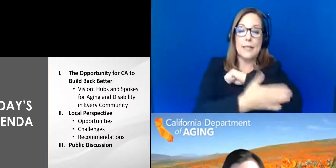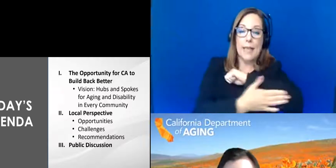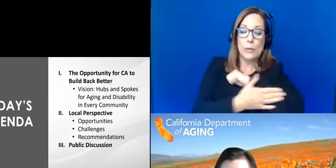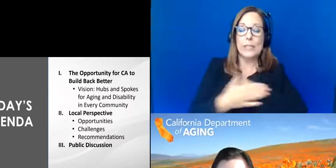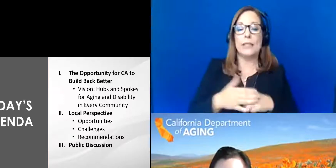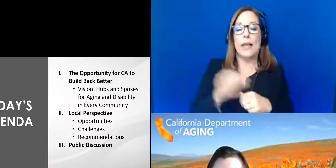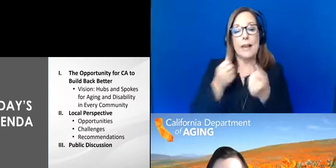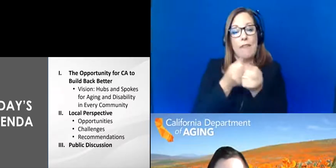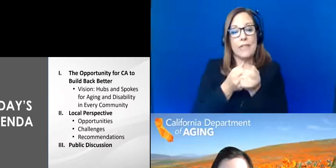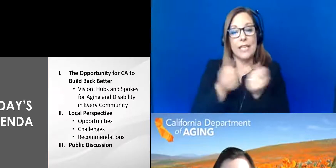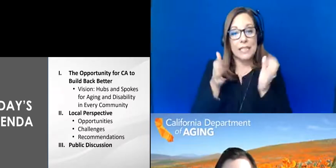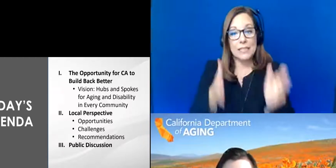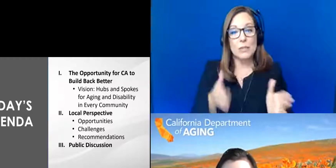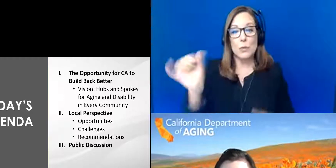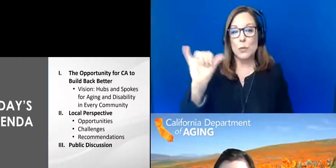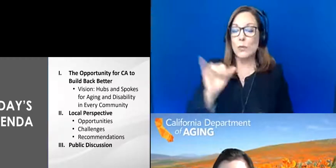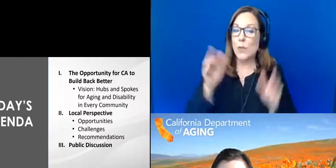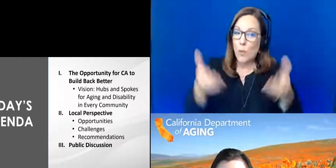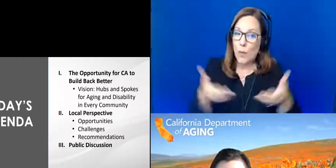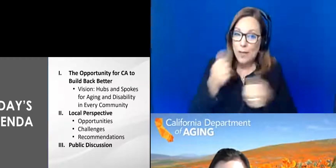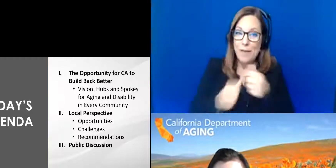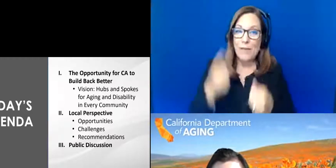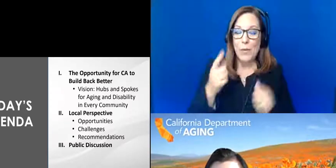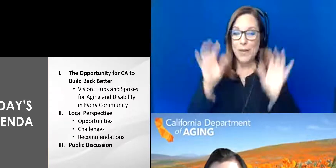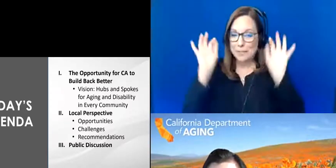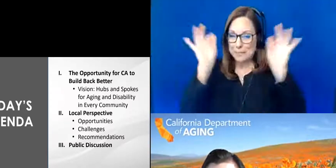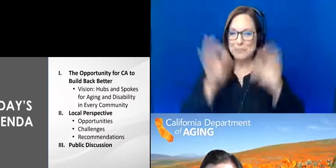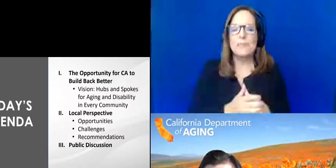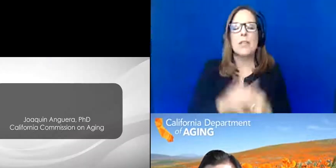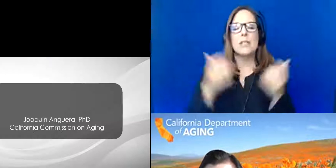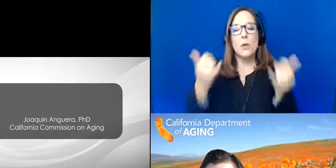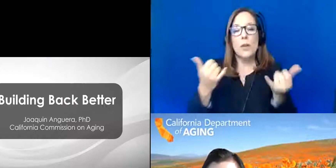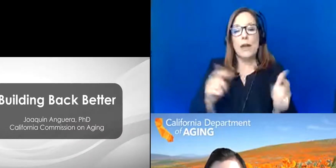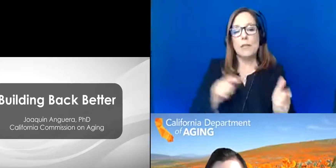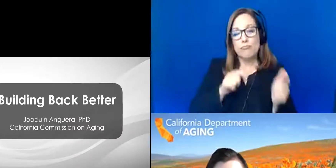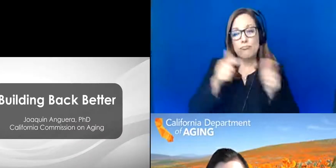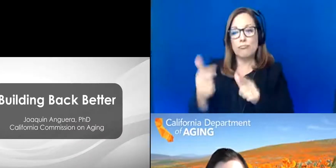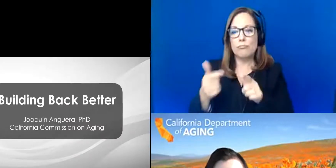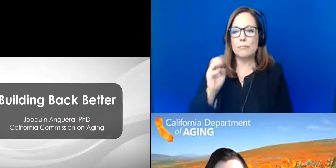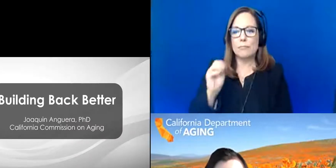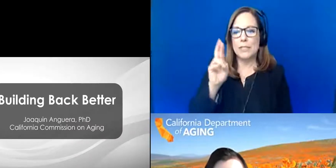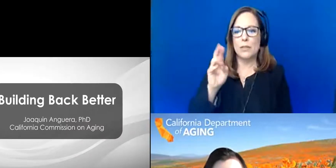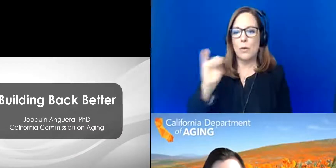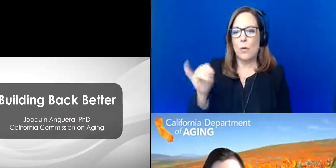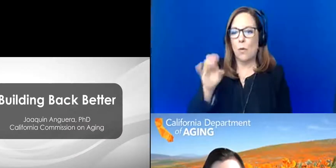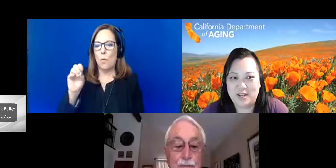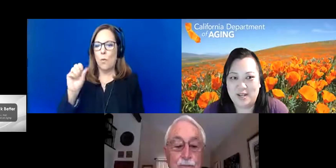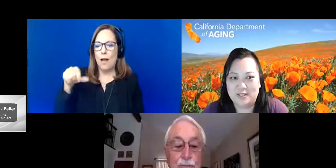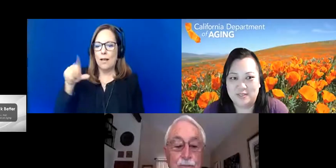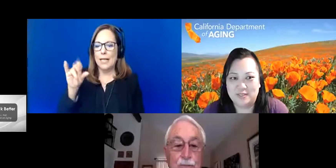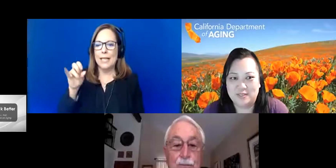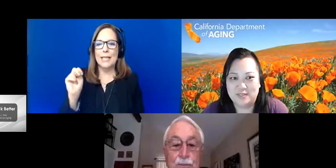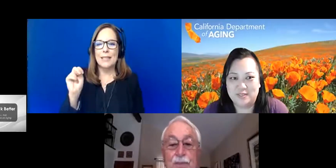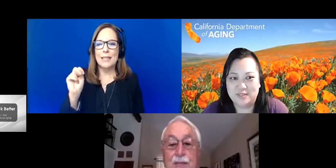as well. So welcome everyone. So now I'd like to toss it over to Mr. Joaquin Angera to Building Back